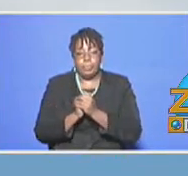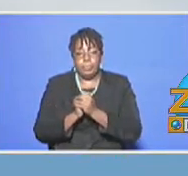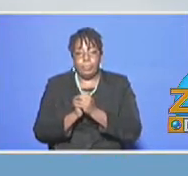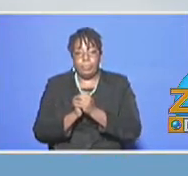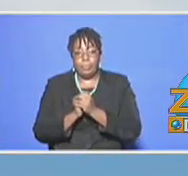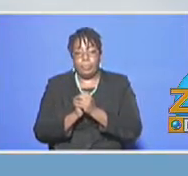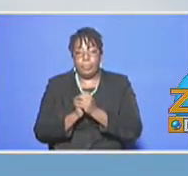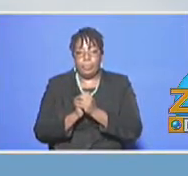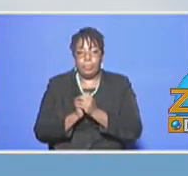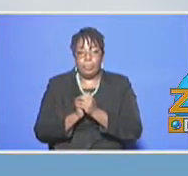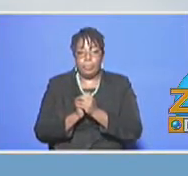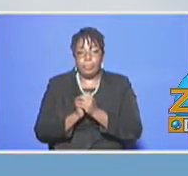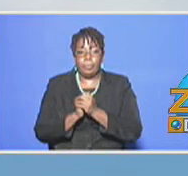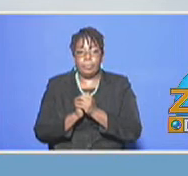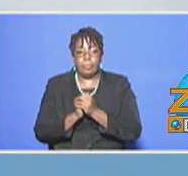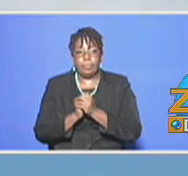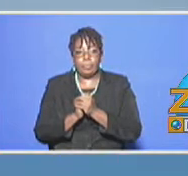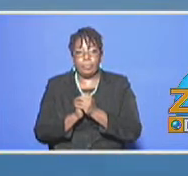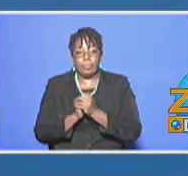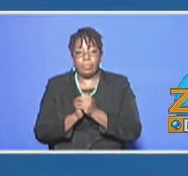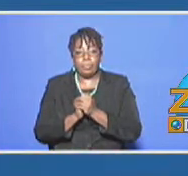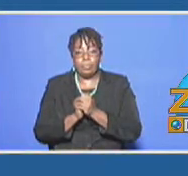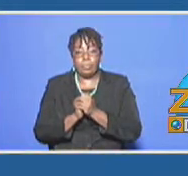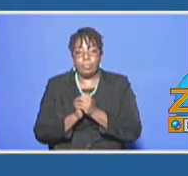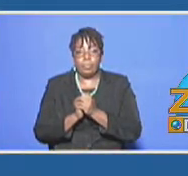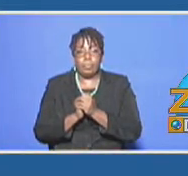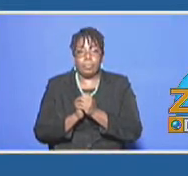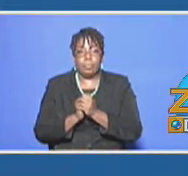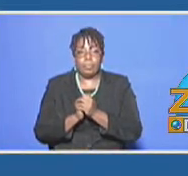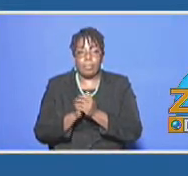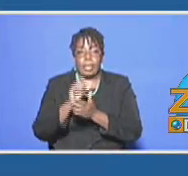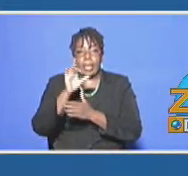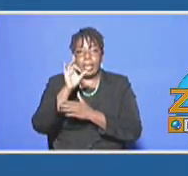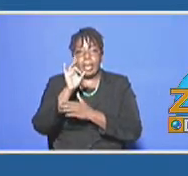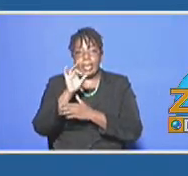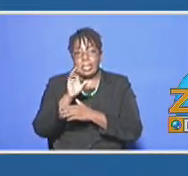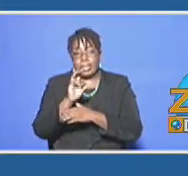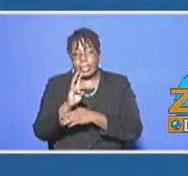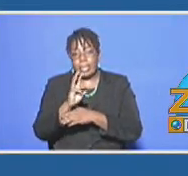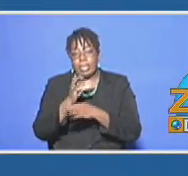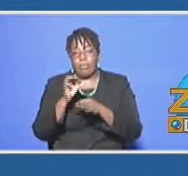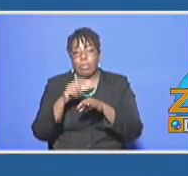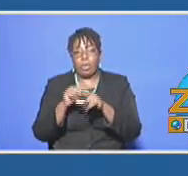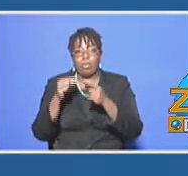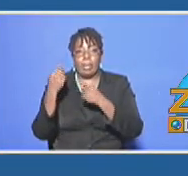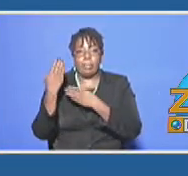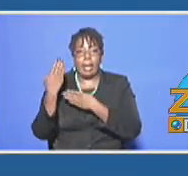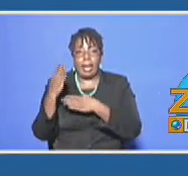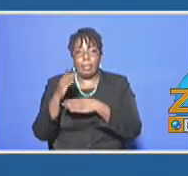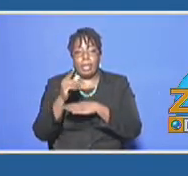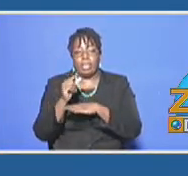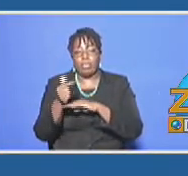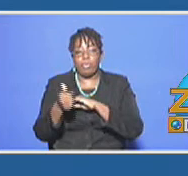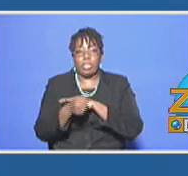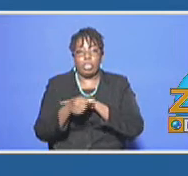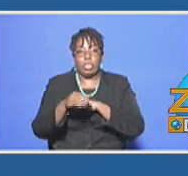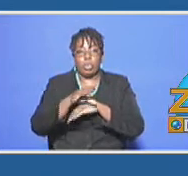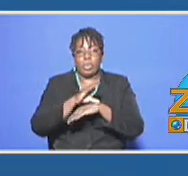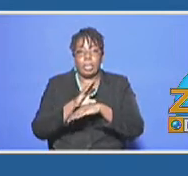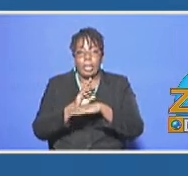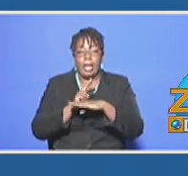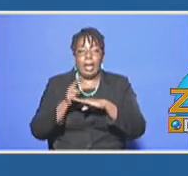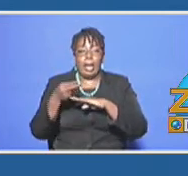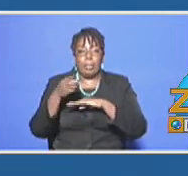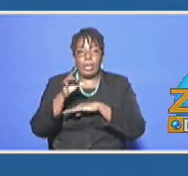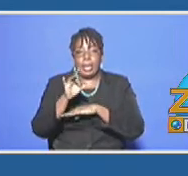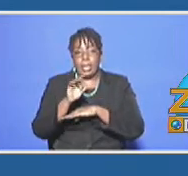brought to you by Family Guardian Insurance Company. We're protecting you. 86 degrees in Freeport, Grand Bahama, and Greentoll Key. Marsh Harbor,